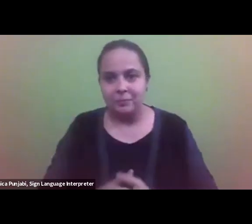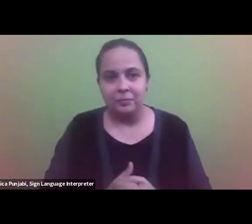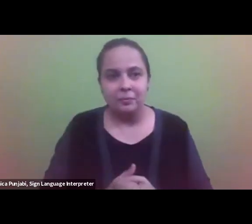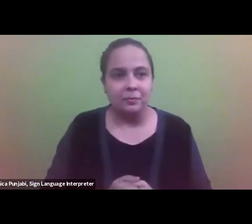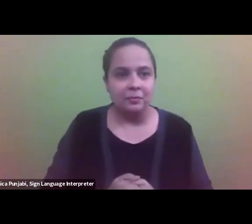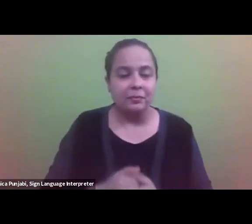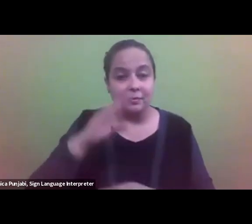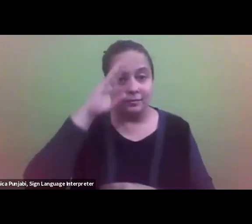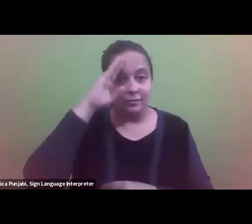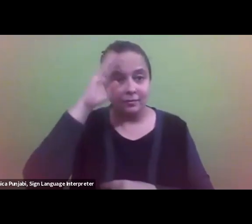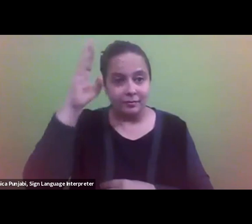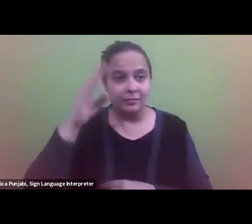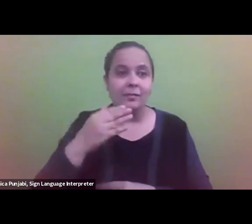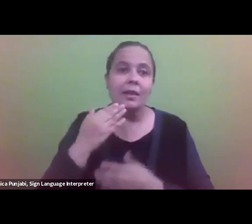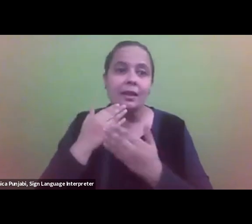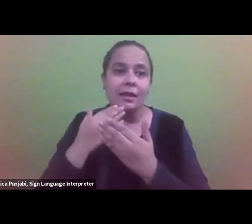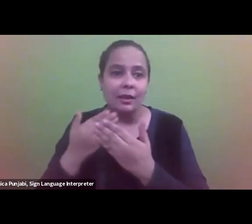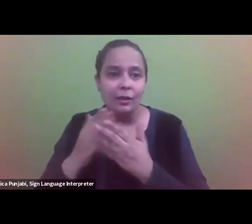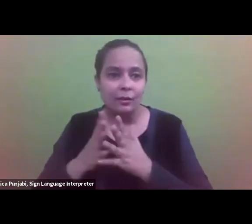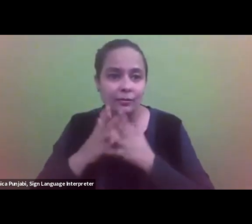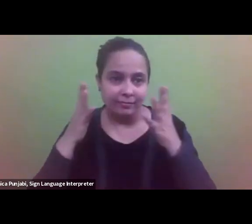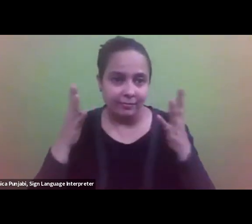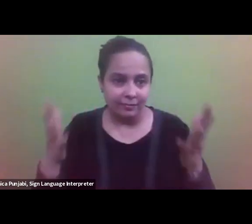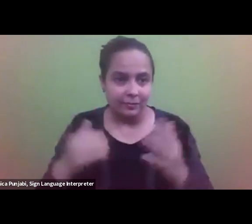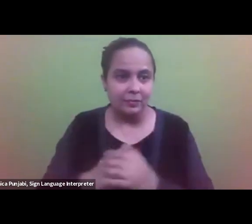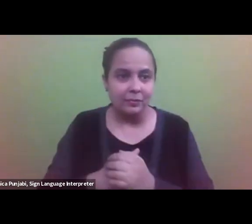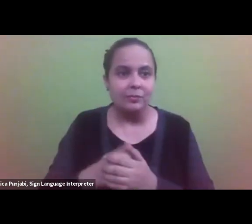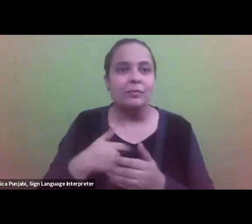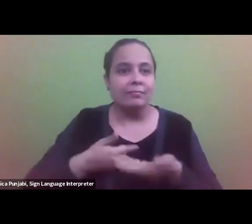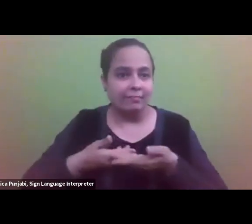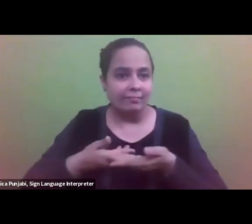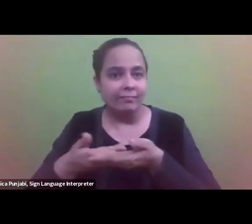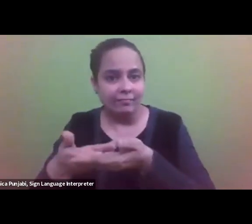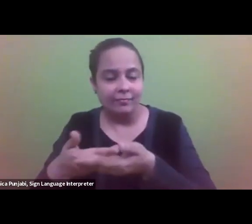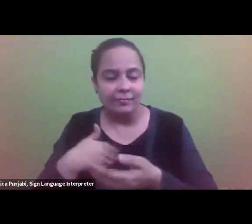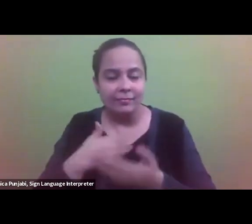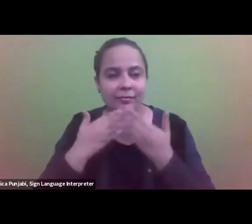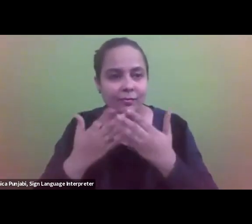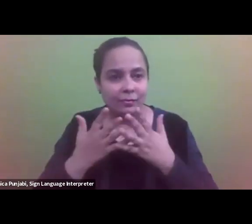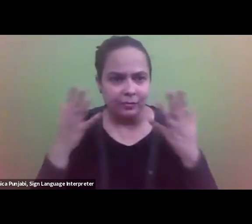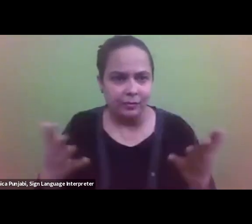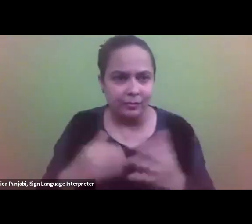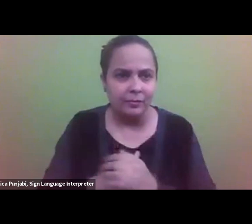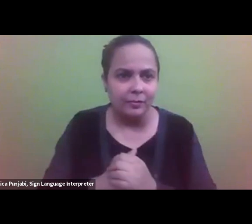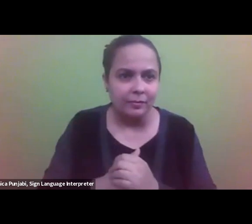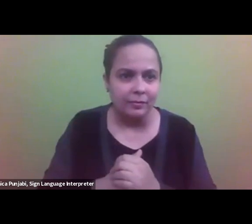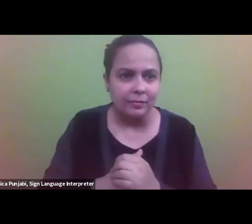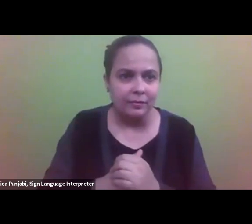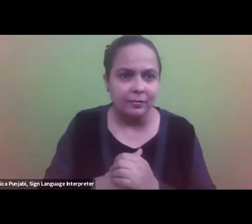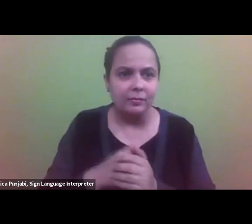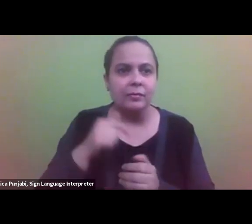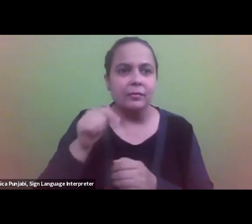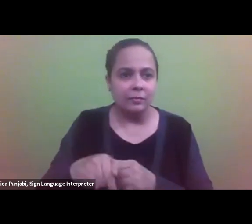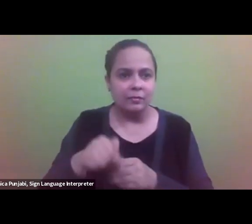Hi, Ben. Thank you so much, and good evening, everybody. Welcome to the second in our series